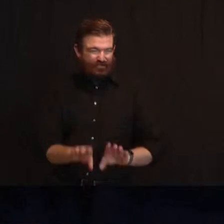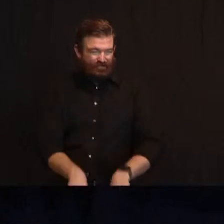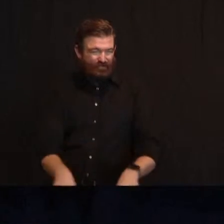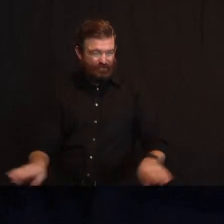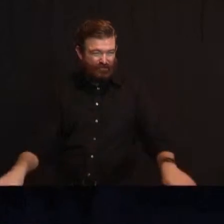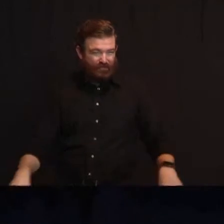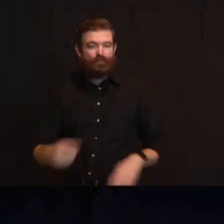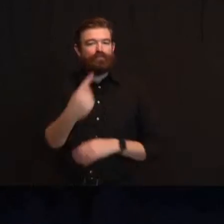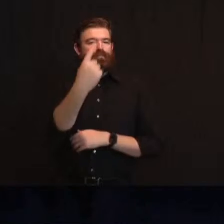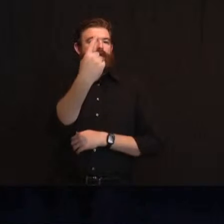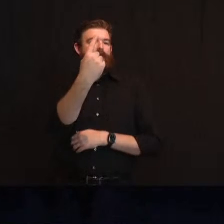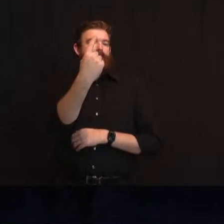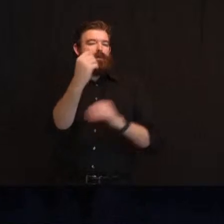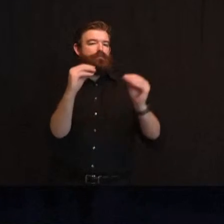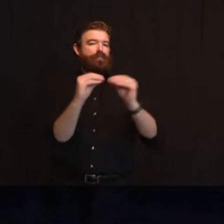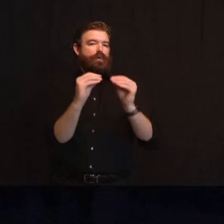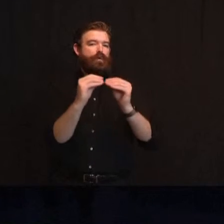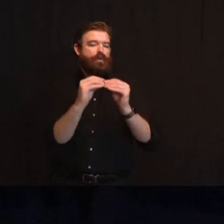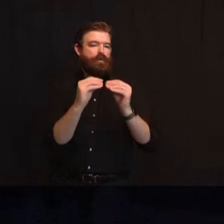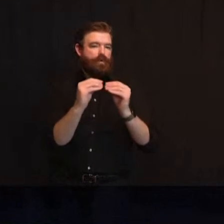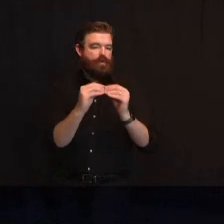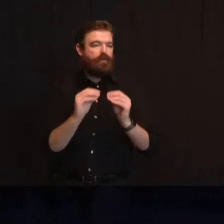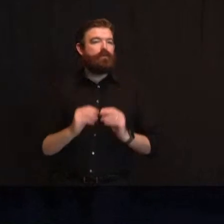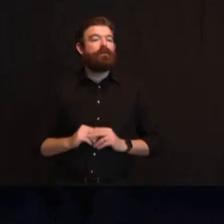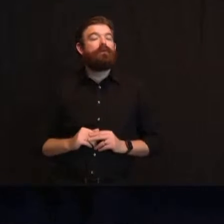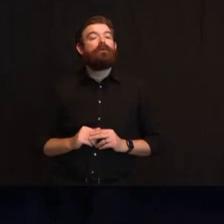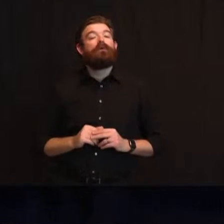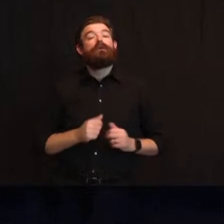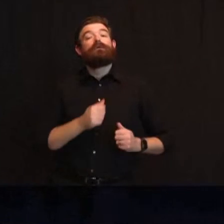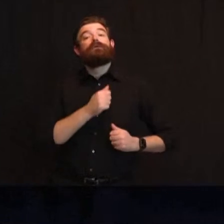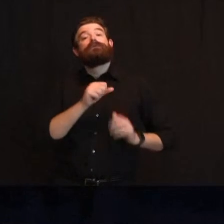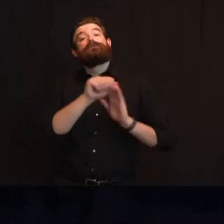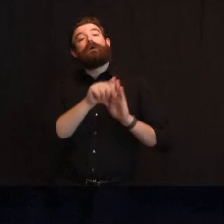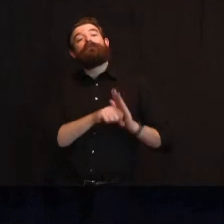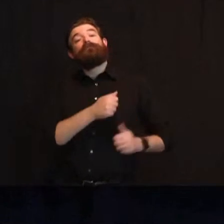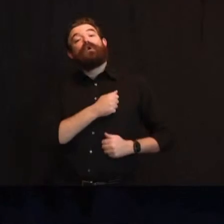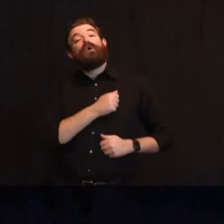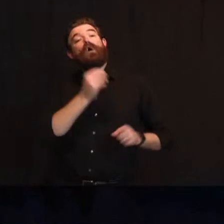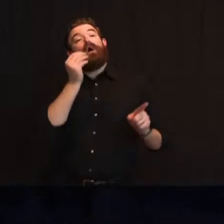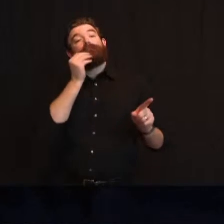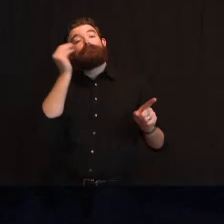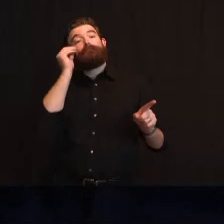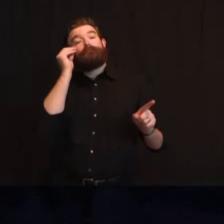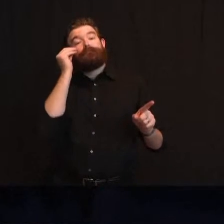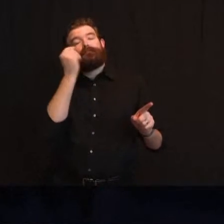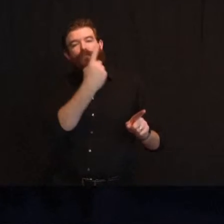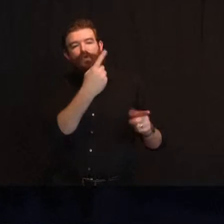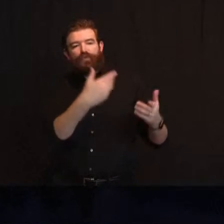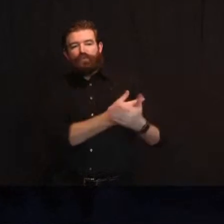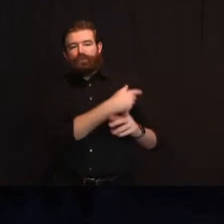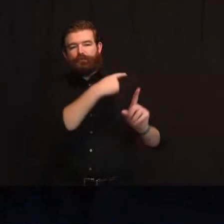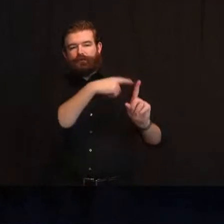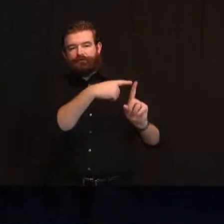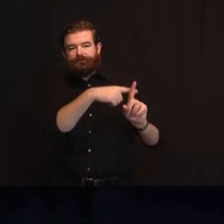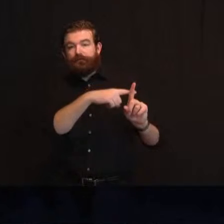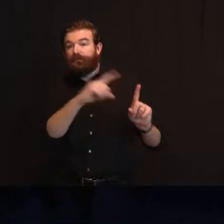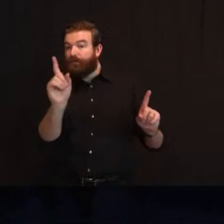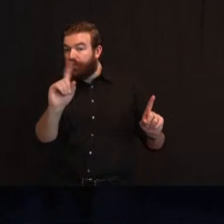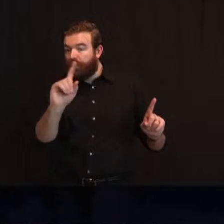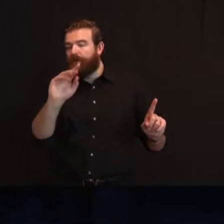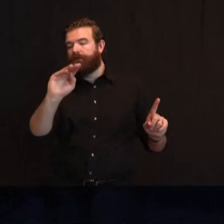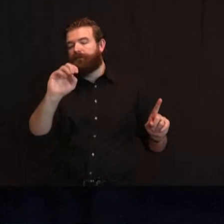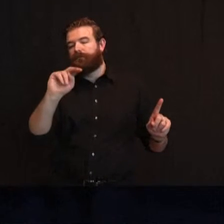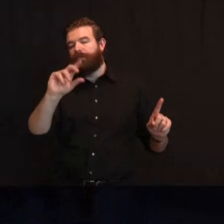At the state veterans' homes, there's one new positive among residents at the Menlo Park home, and that individual